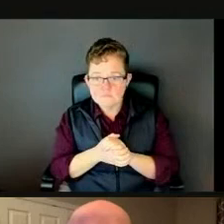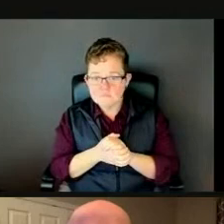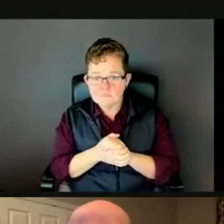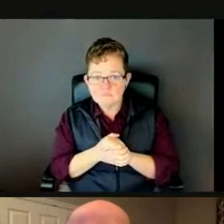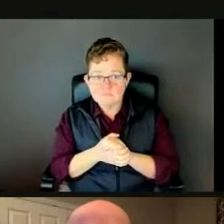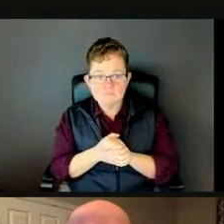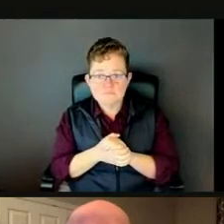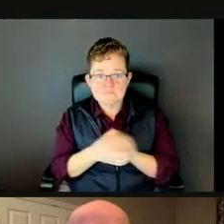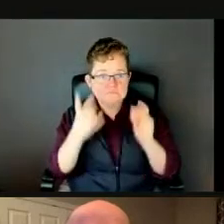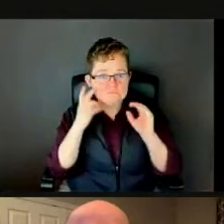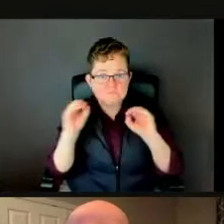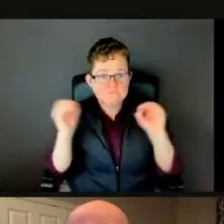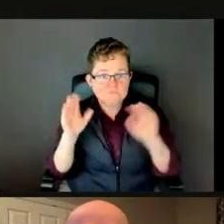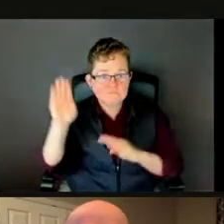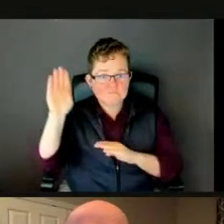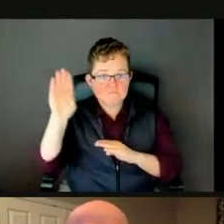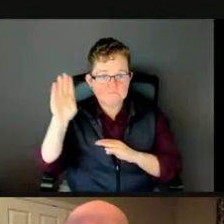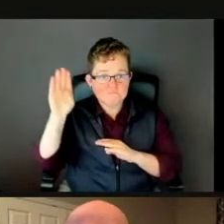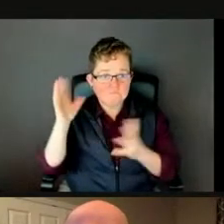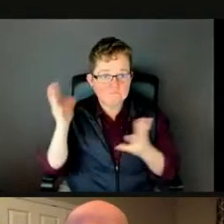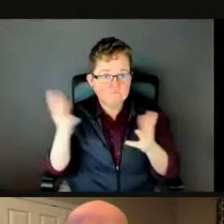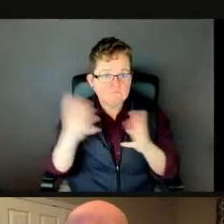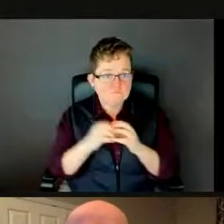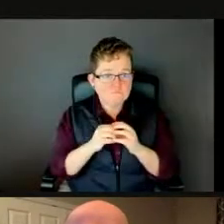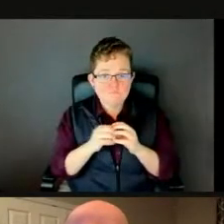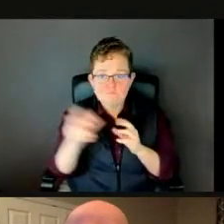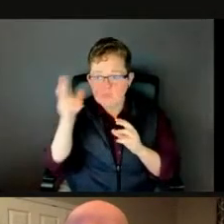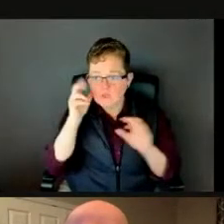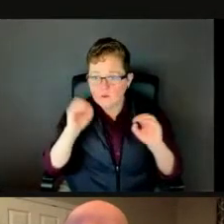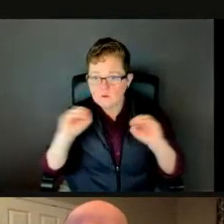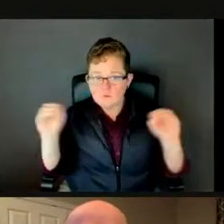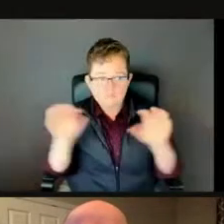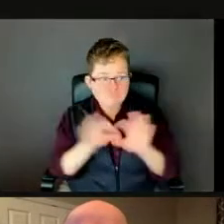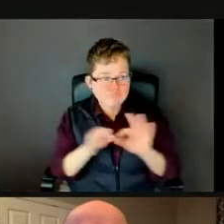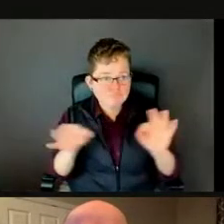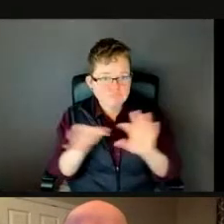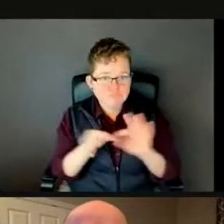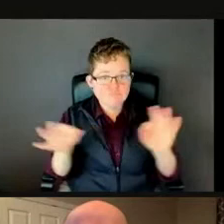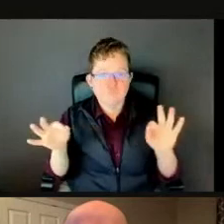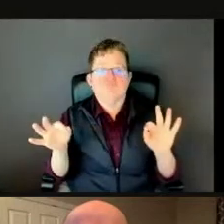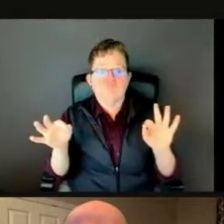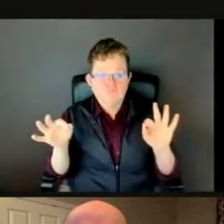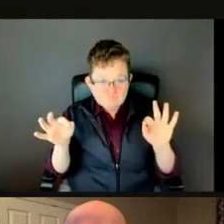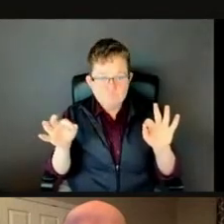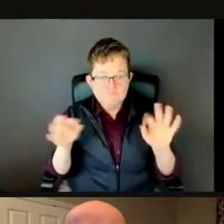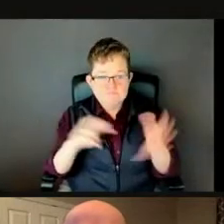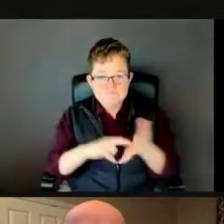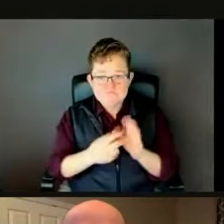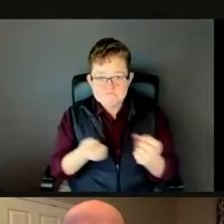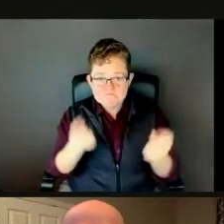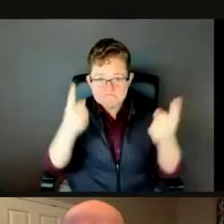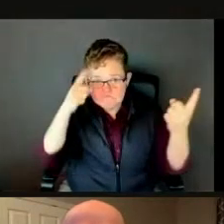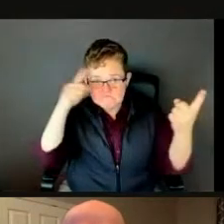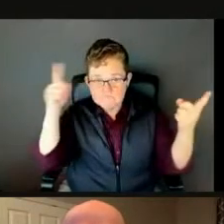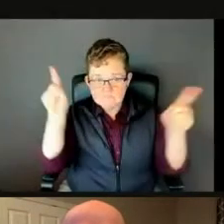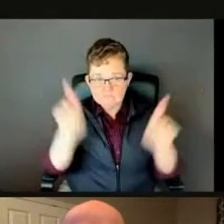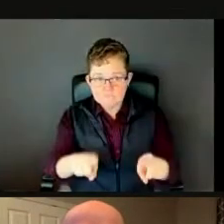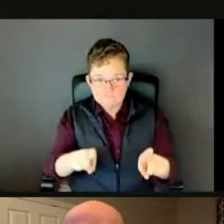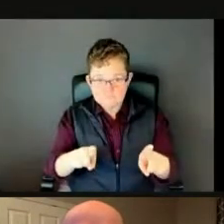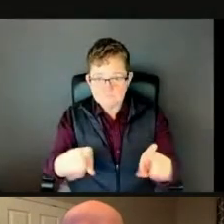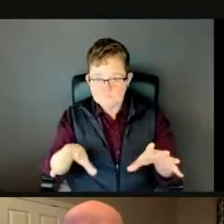I am not seeing any hands. I'm not hearing any words. So that leads me to believe that you all are